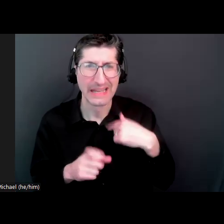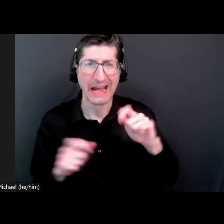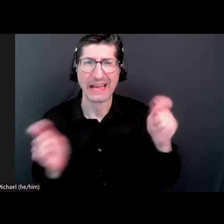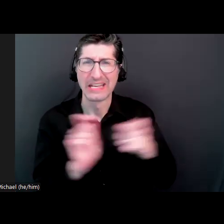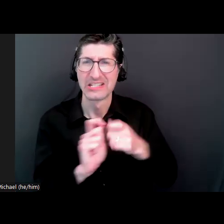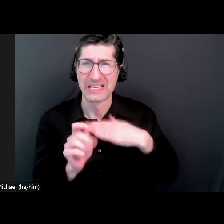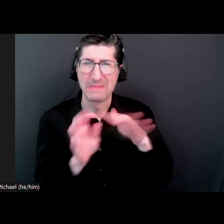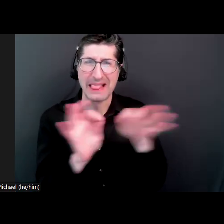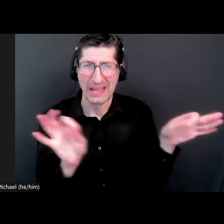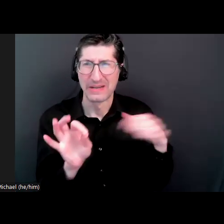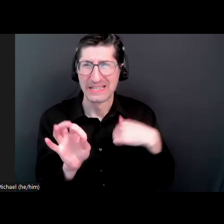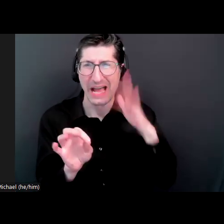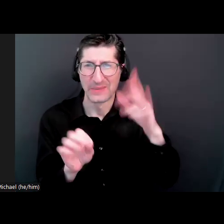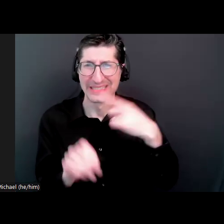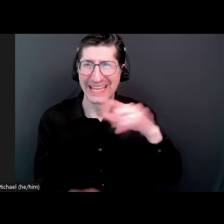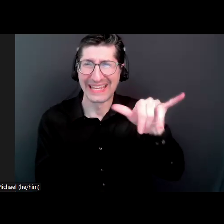Thank you.